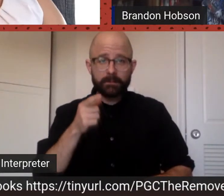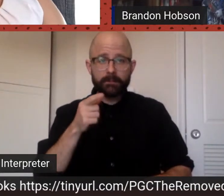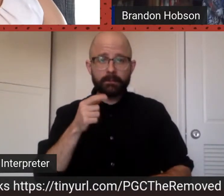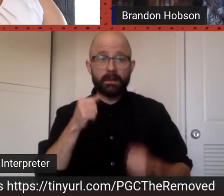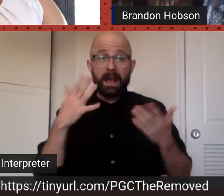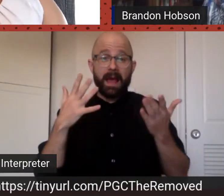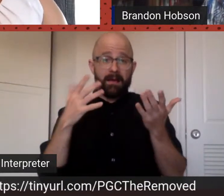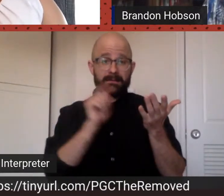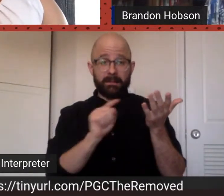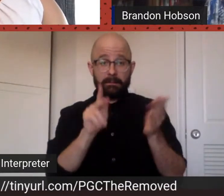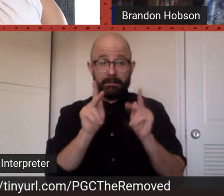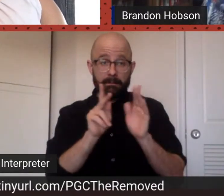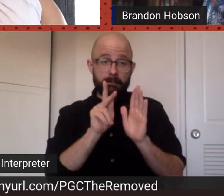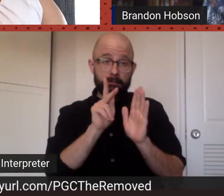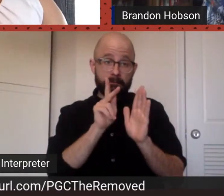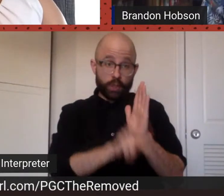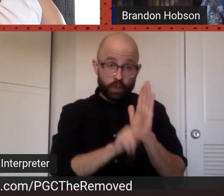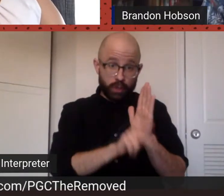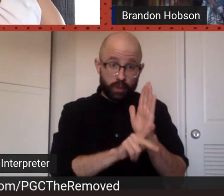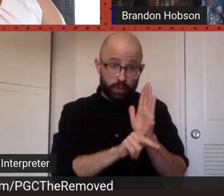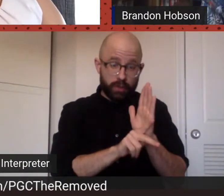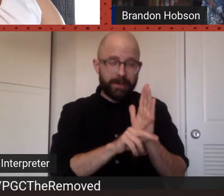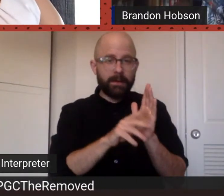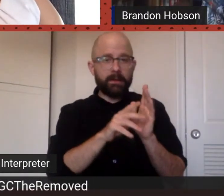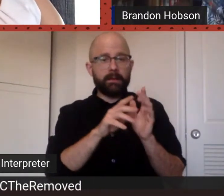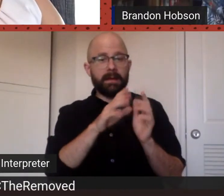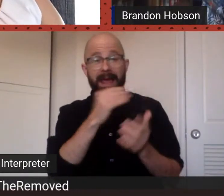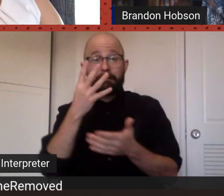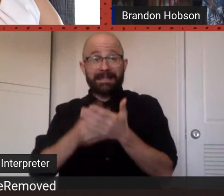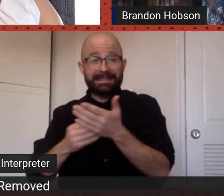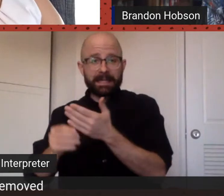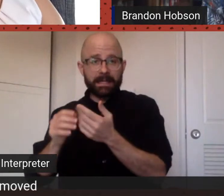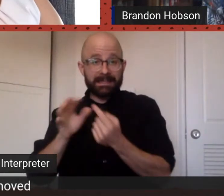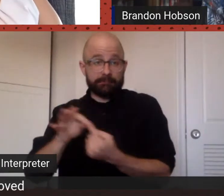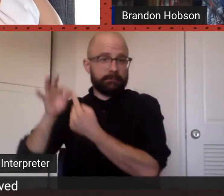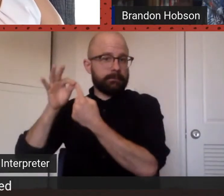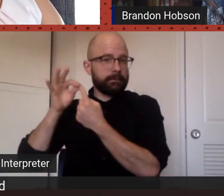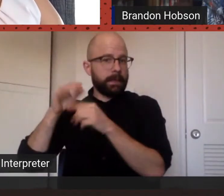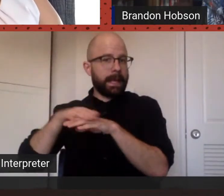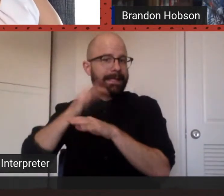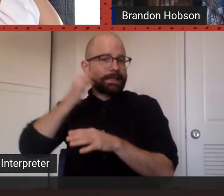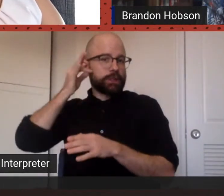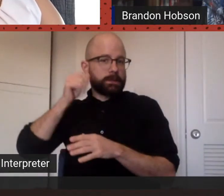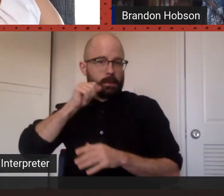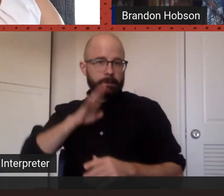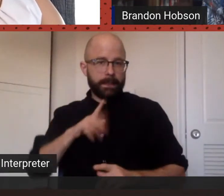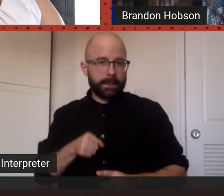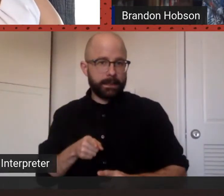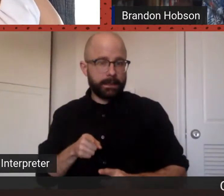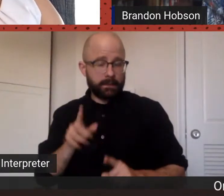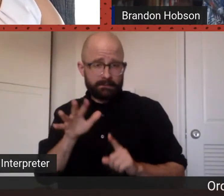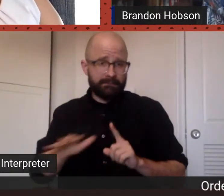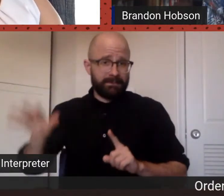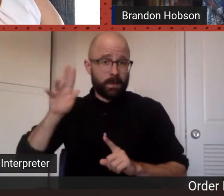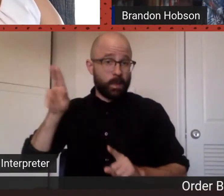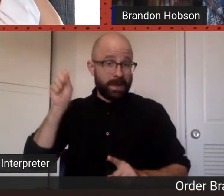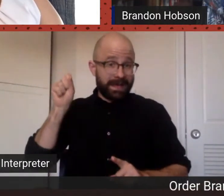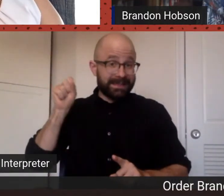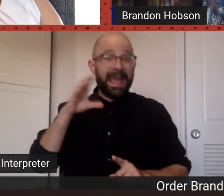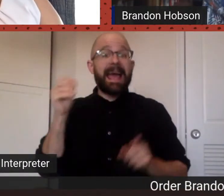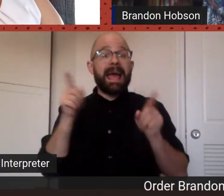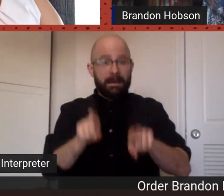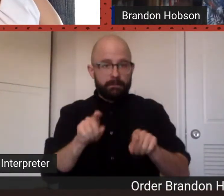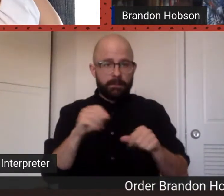murdered and missing Indigenous women, especially. And that's going on not only throughout the United States, but it's happening in First Nations